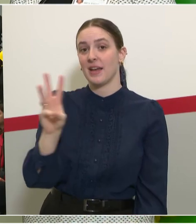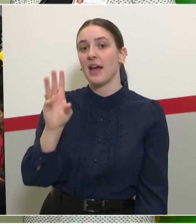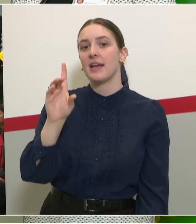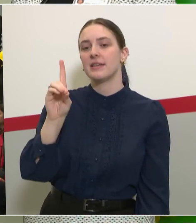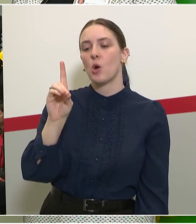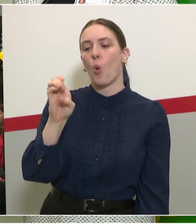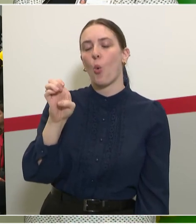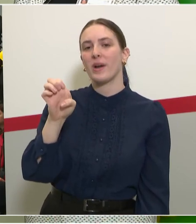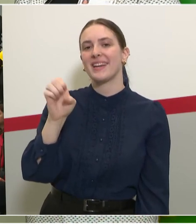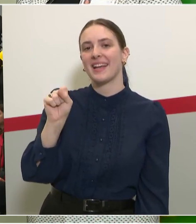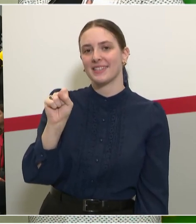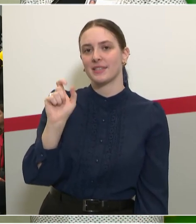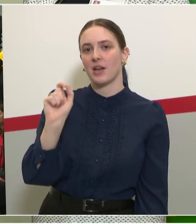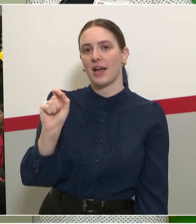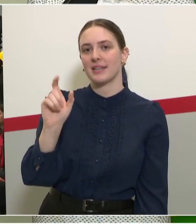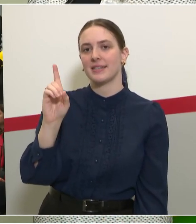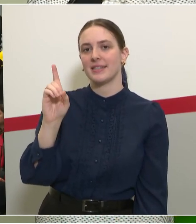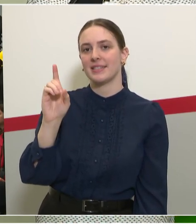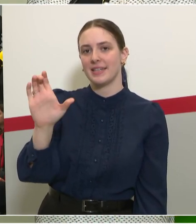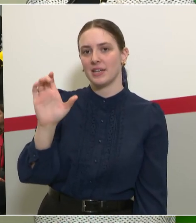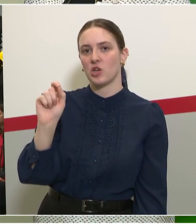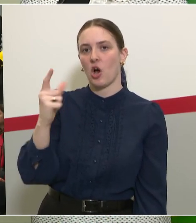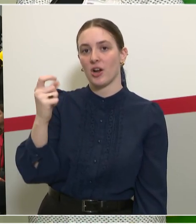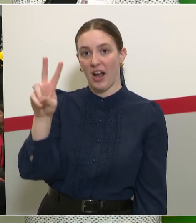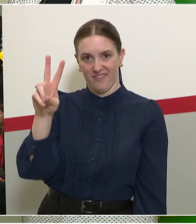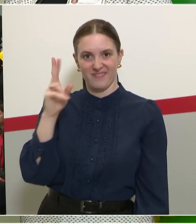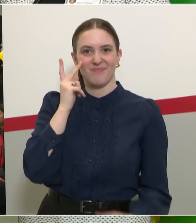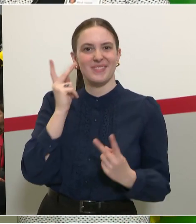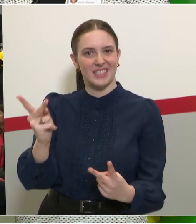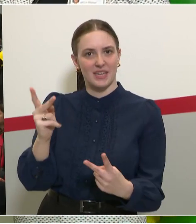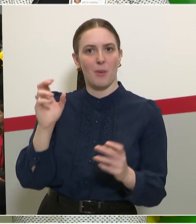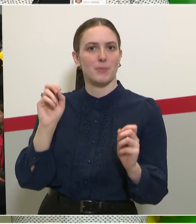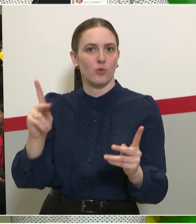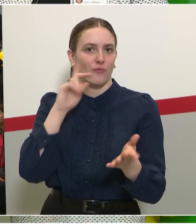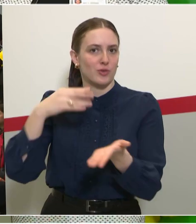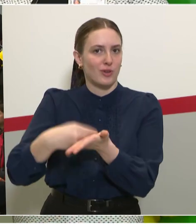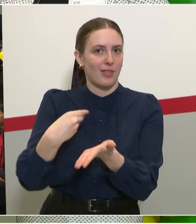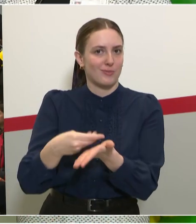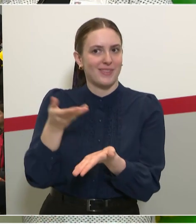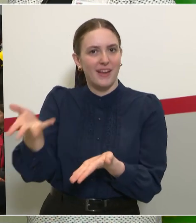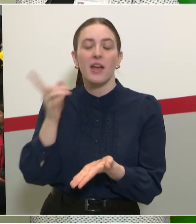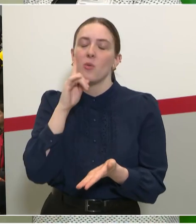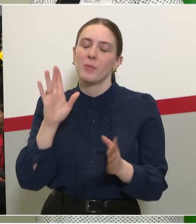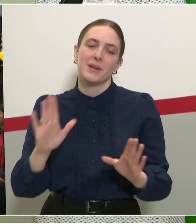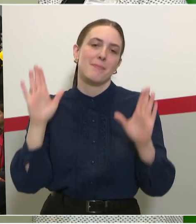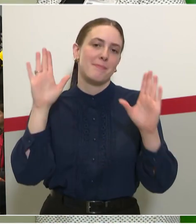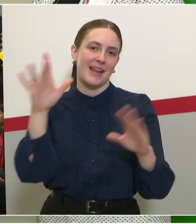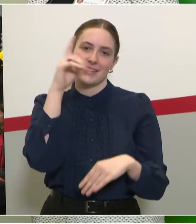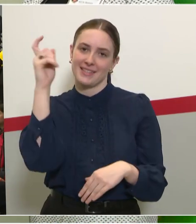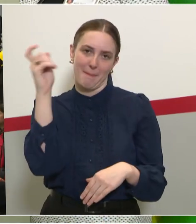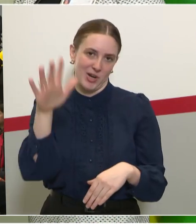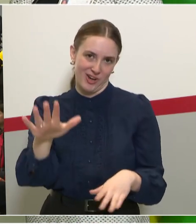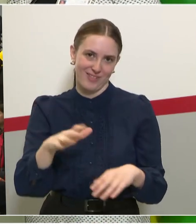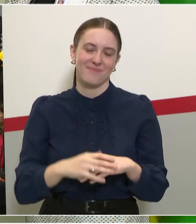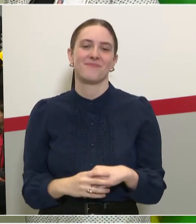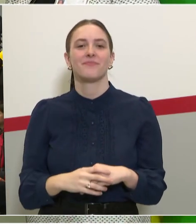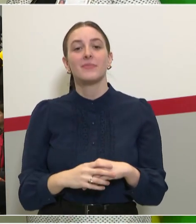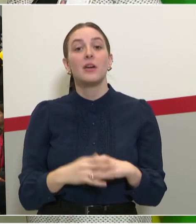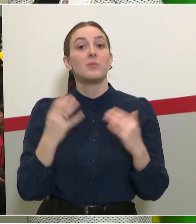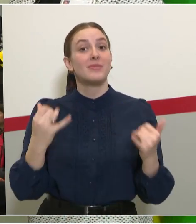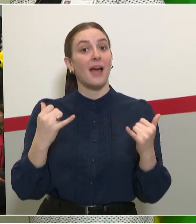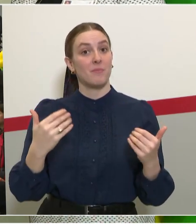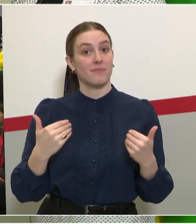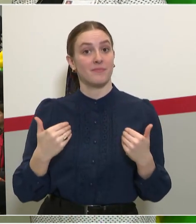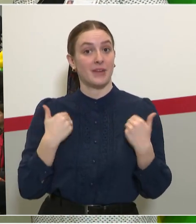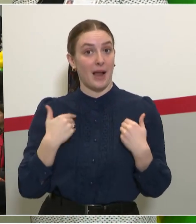does.dc.gov. Look for apprenticeships because there's opportunities there. It's going to be an amazing summer, y'all. So now I'm going to ask the young people